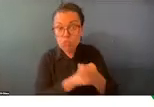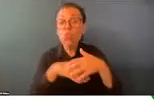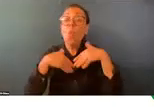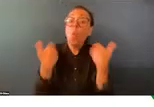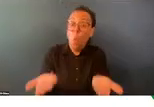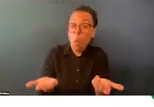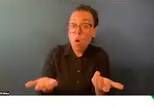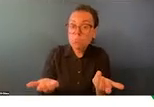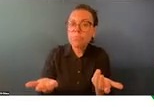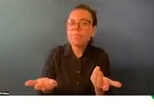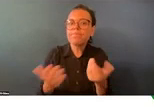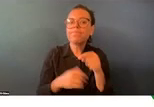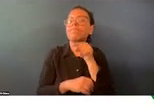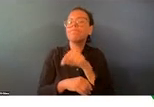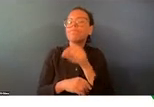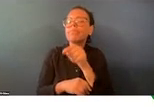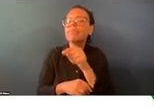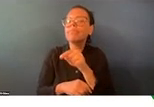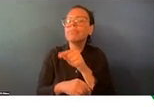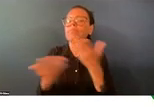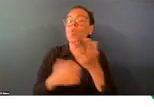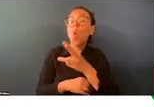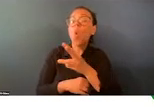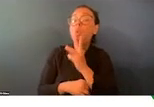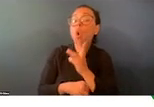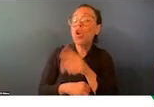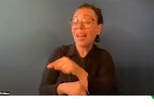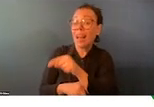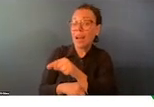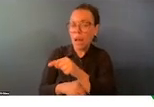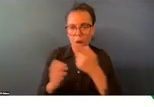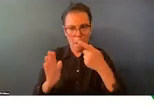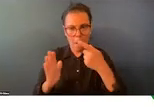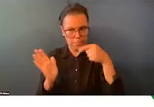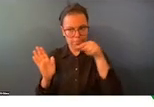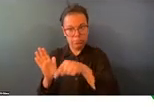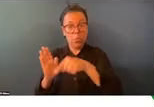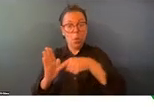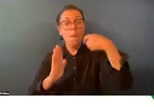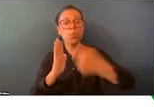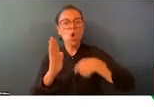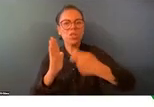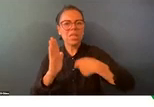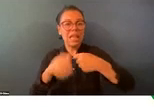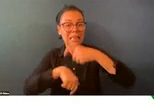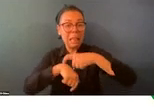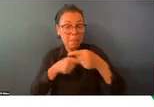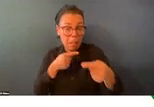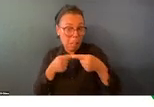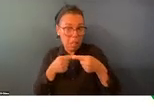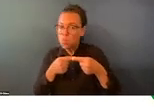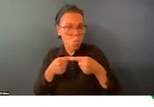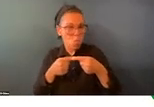ensures that the water point of the latrine continues to be functional and accessible for long term, even after extreme weather